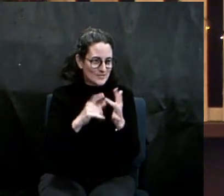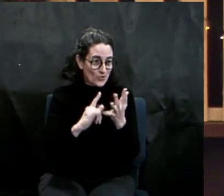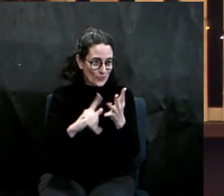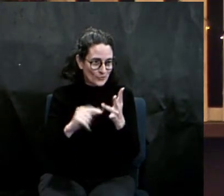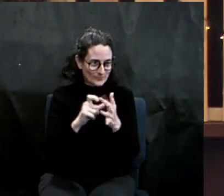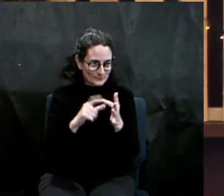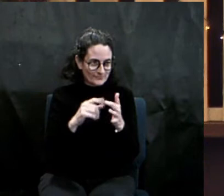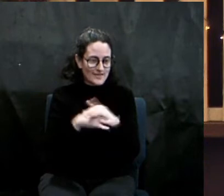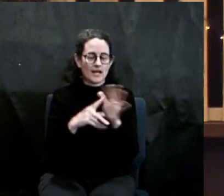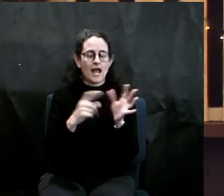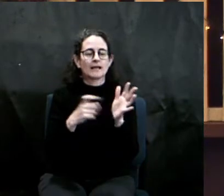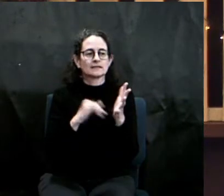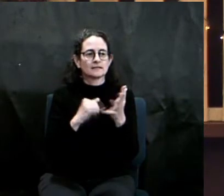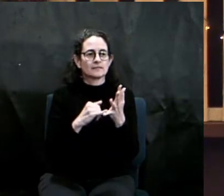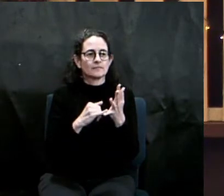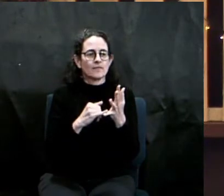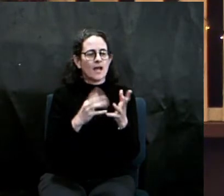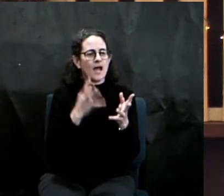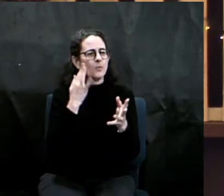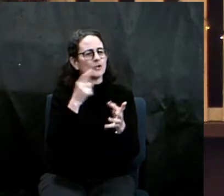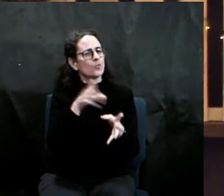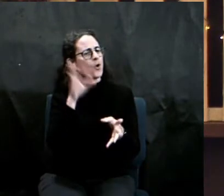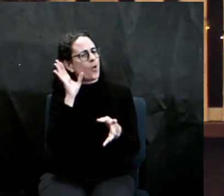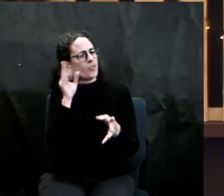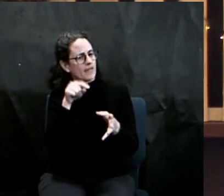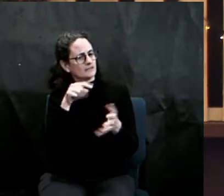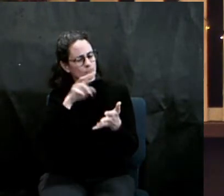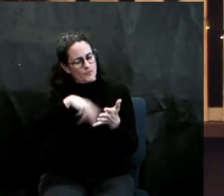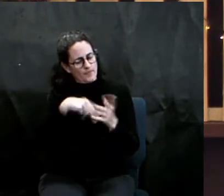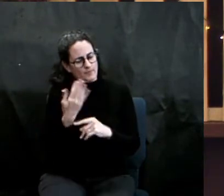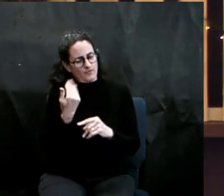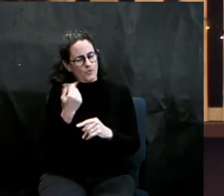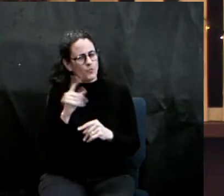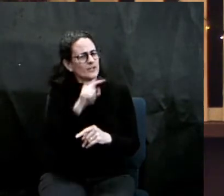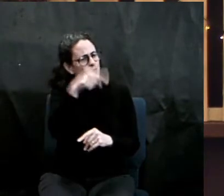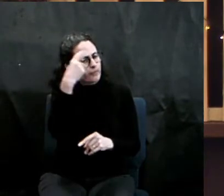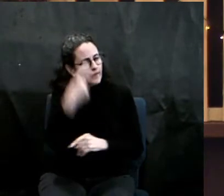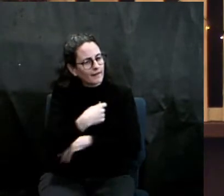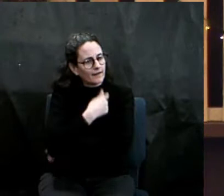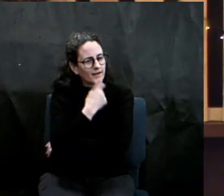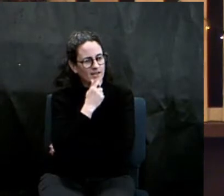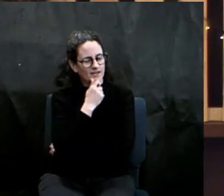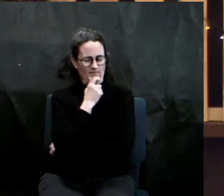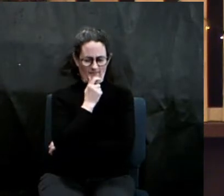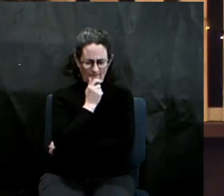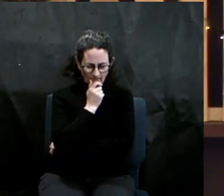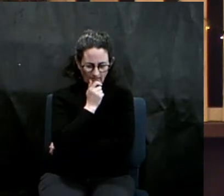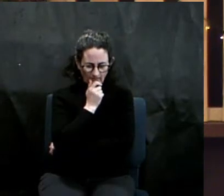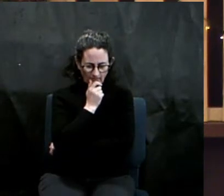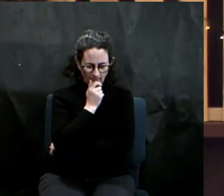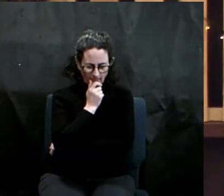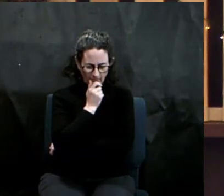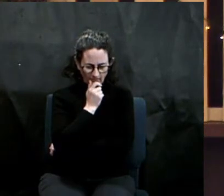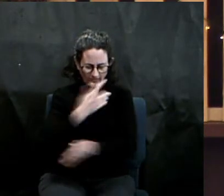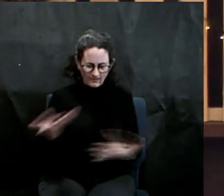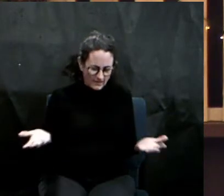for us, what did you make of it? I think at first glance, this final episode of Acts can seem a